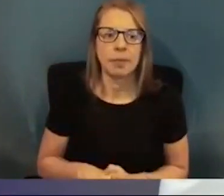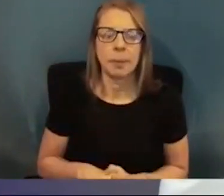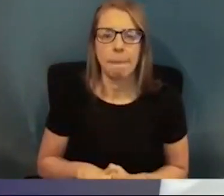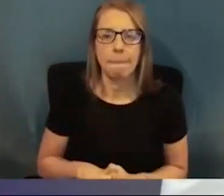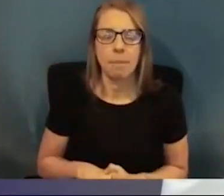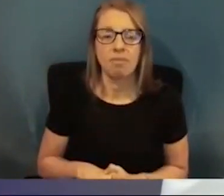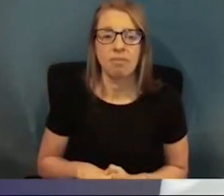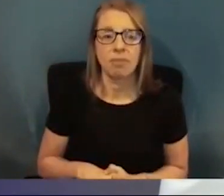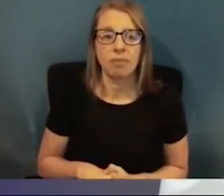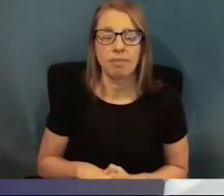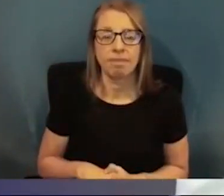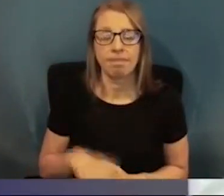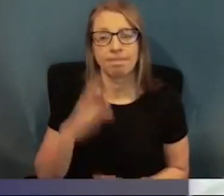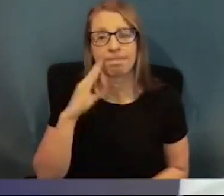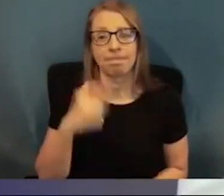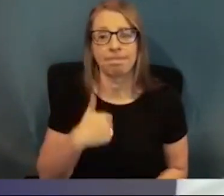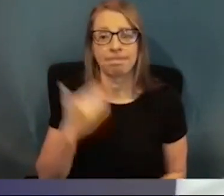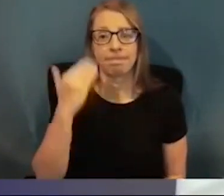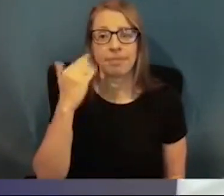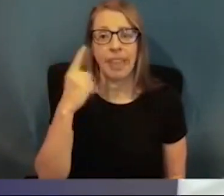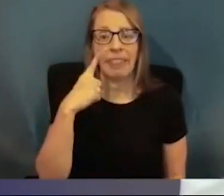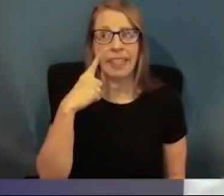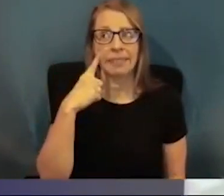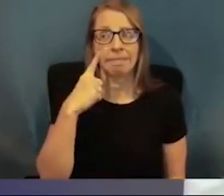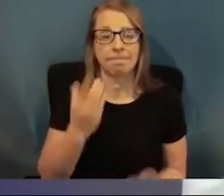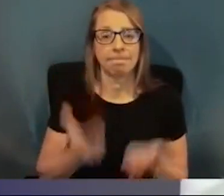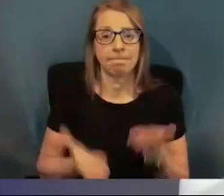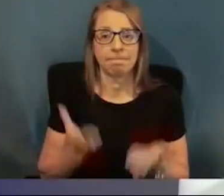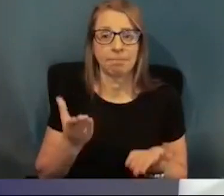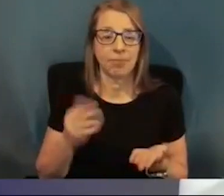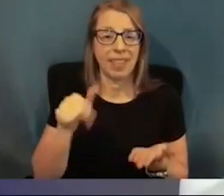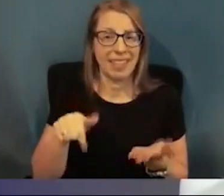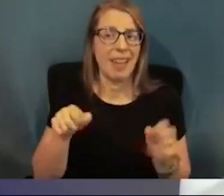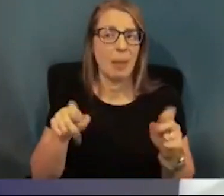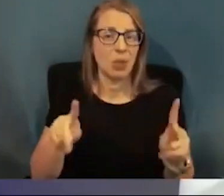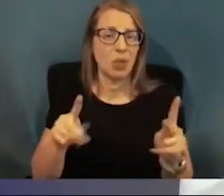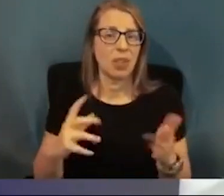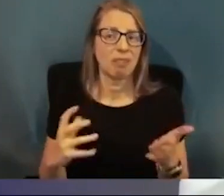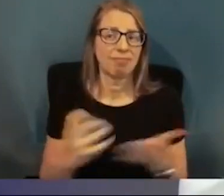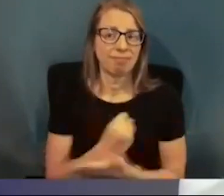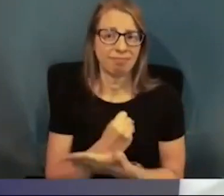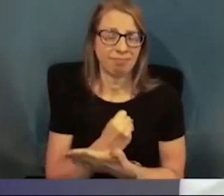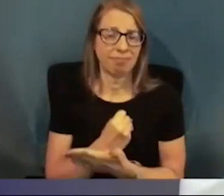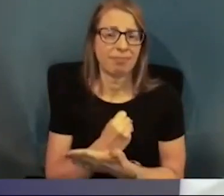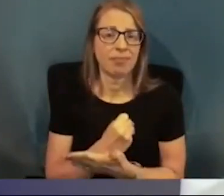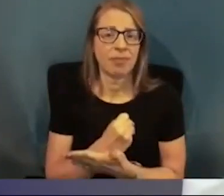think perhaps this is an opportunity. I think as the weeks go by,